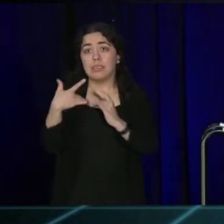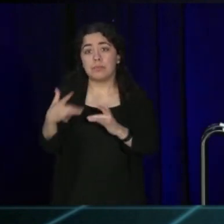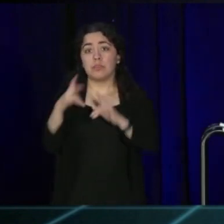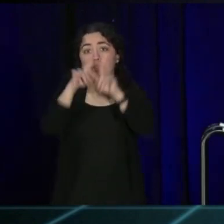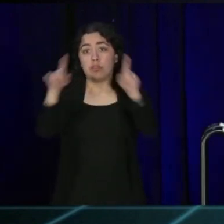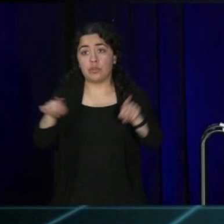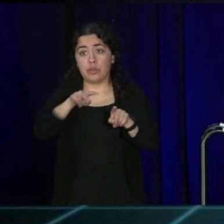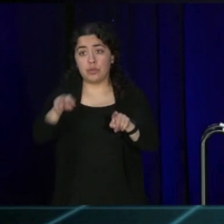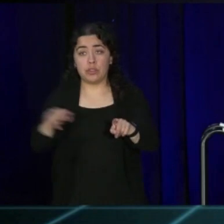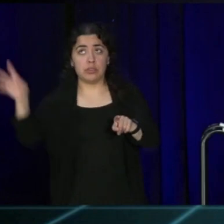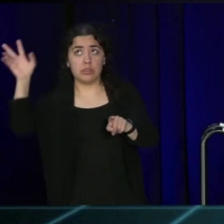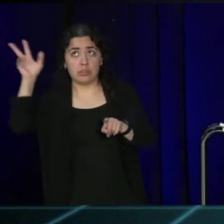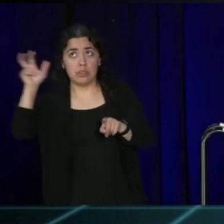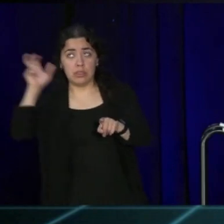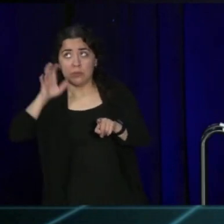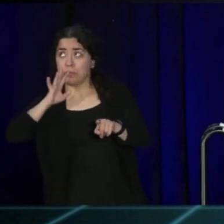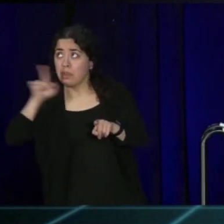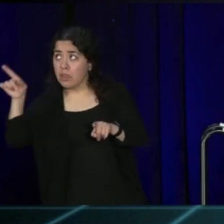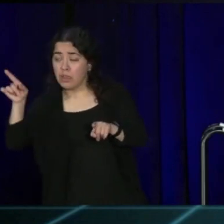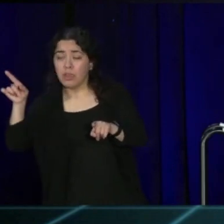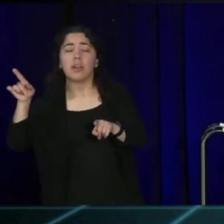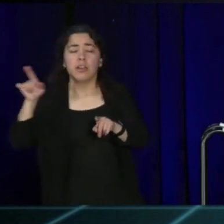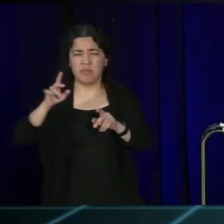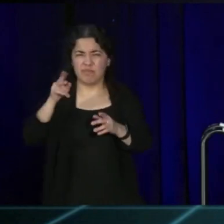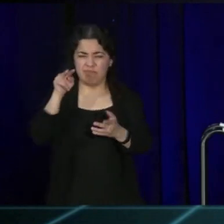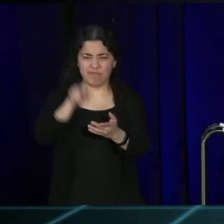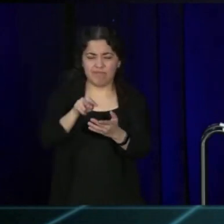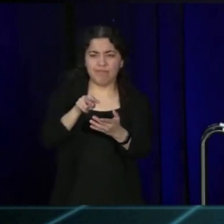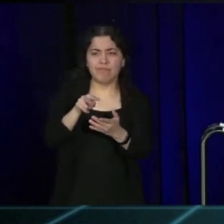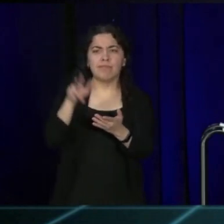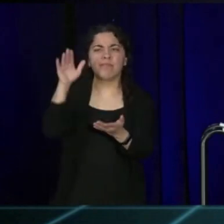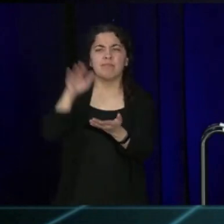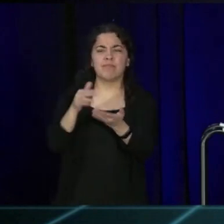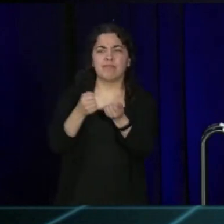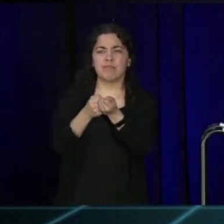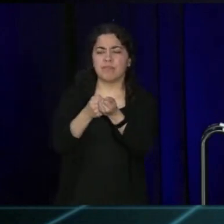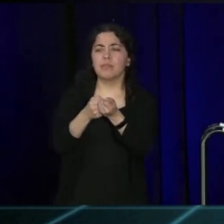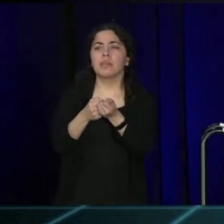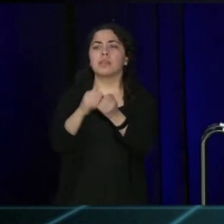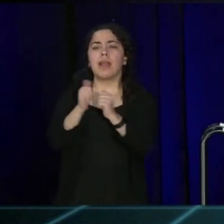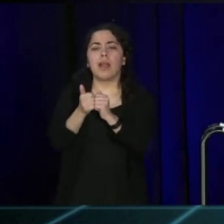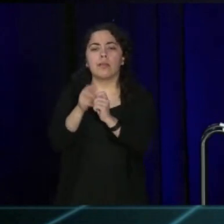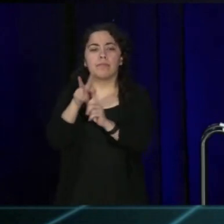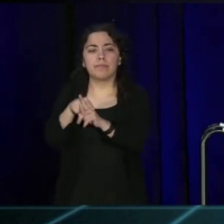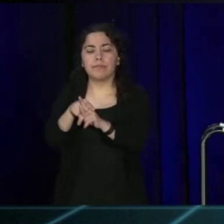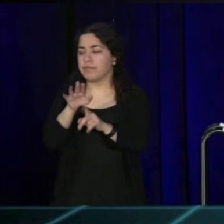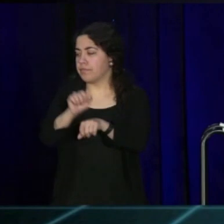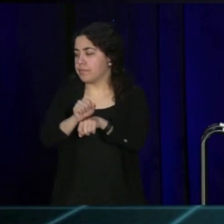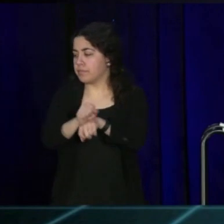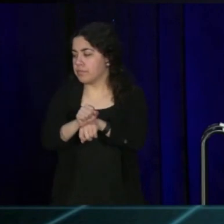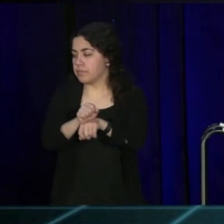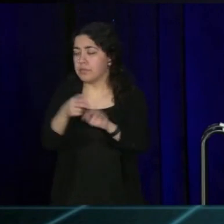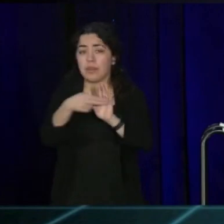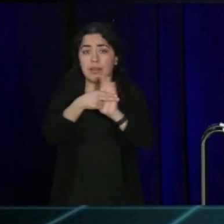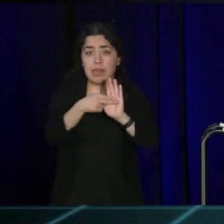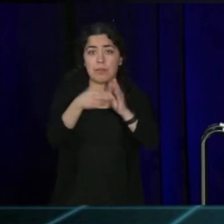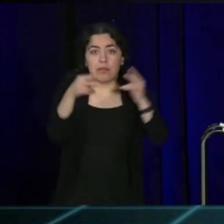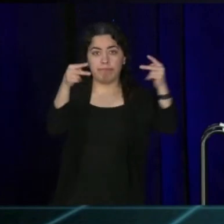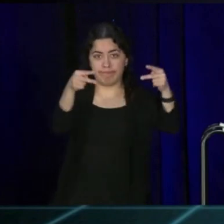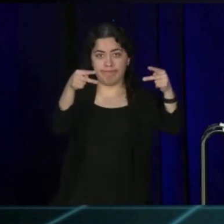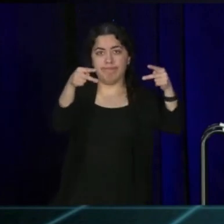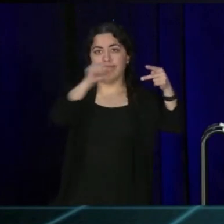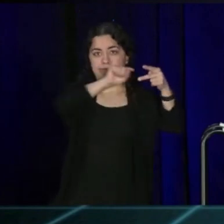Therefore, it's better to have a clear, visible label near the input. So let's see how we can implement it. There's a label element that we can use, and when positioned near,